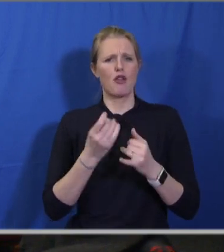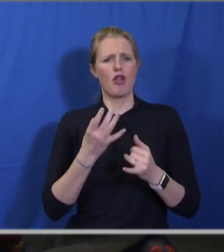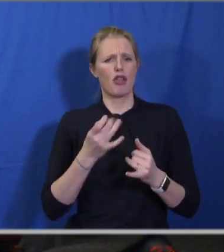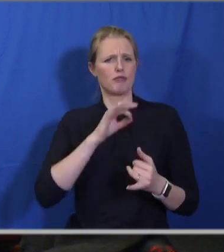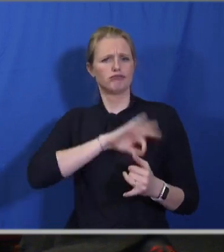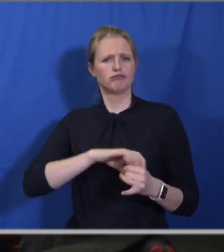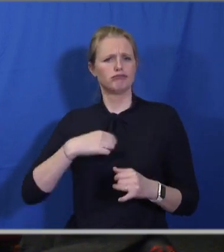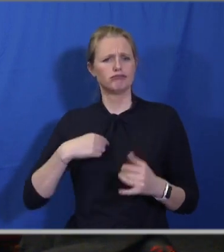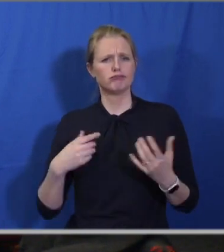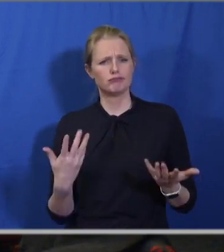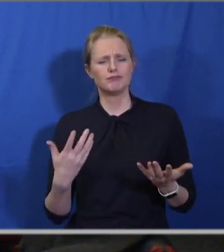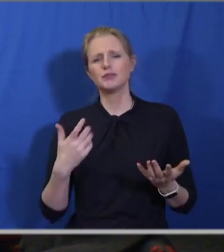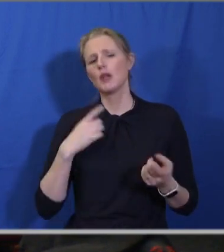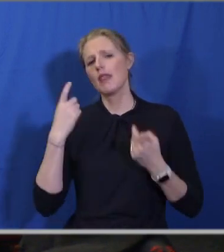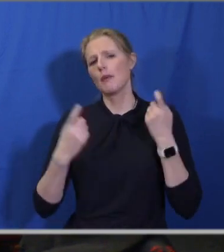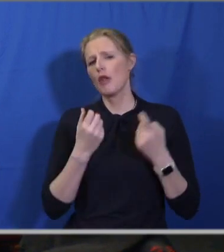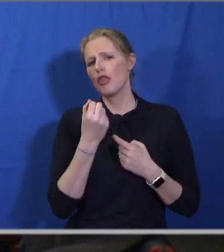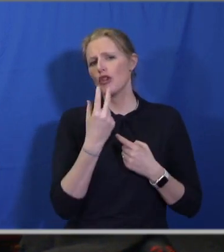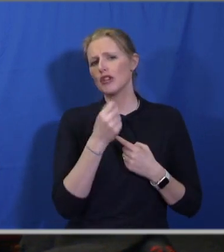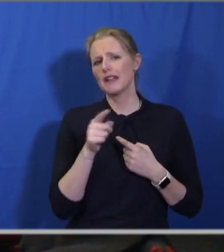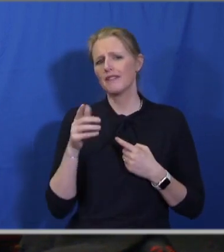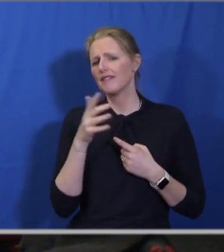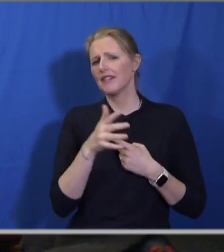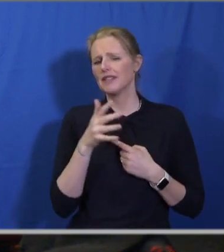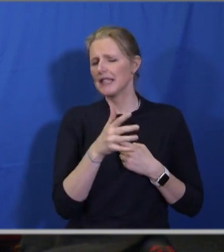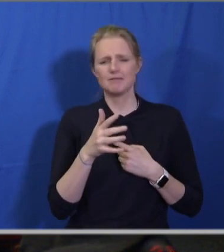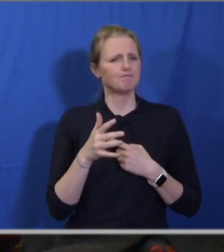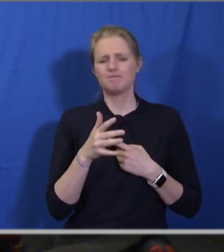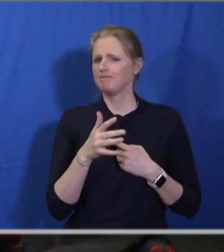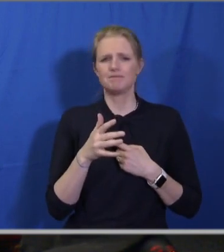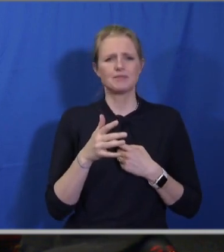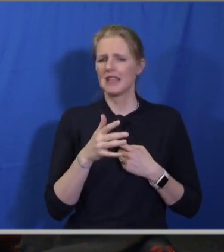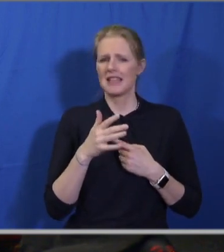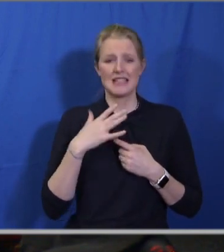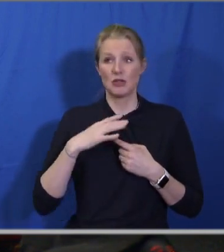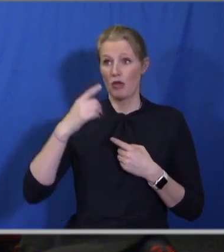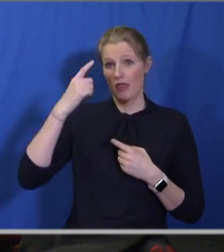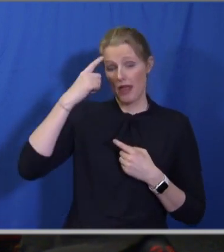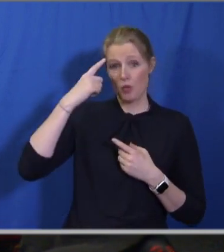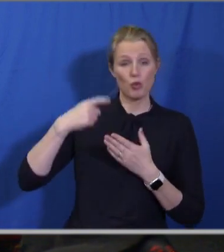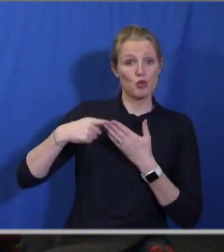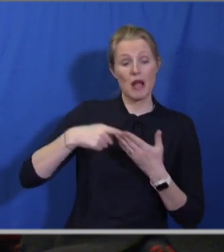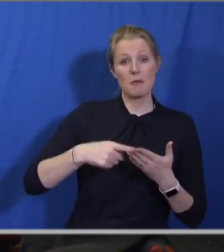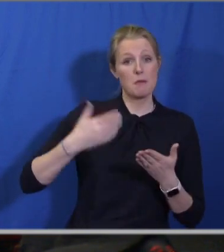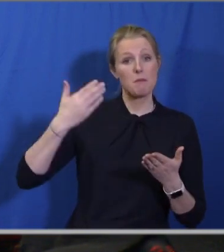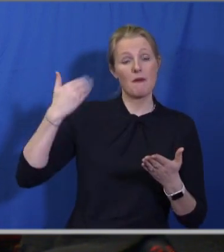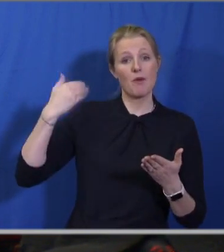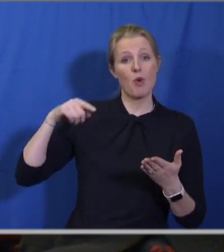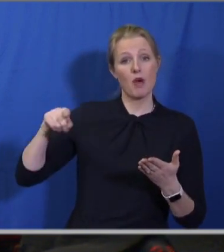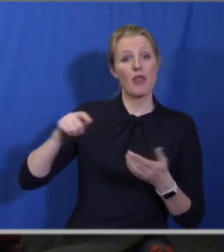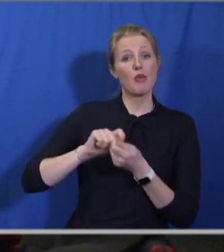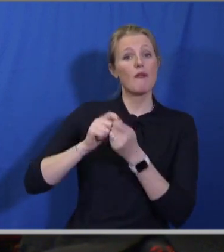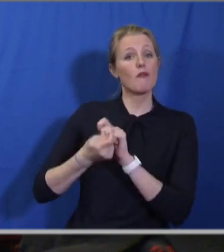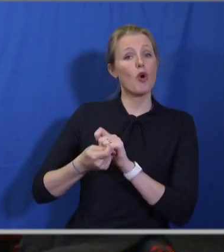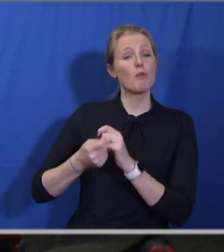reconsider the £13.50 and look at maybe what was recommended in the adults, the reform of adult